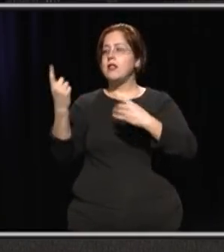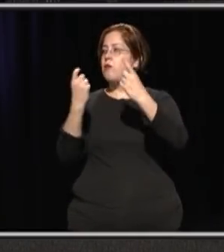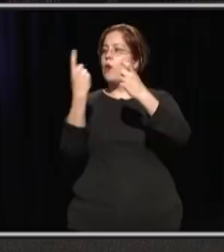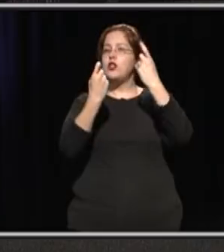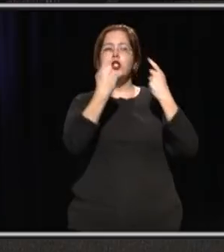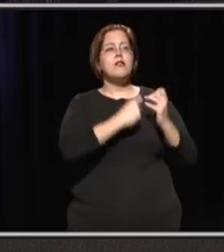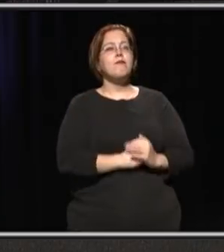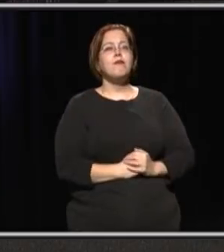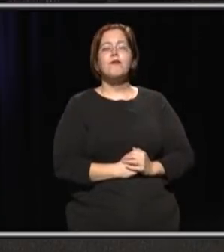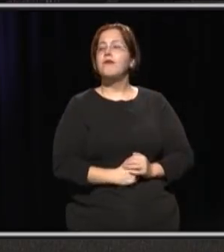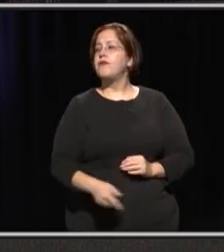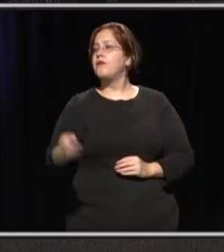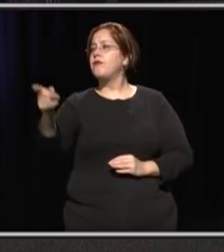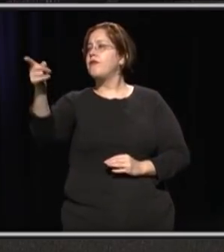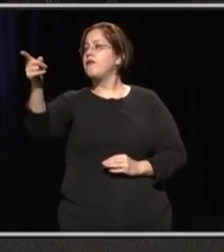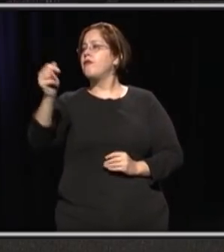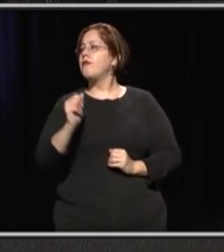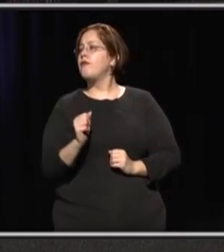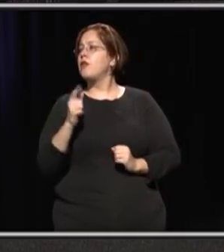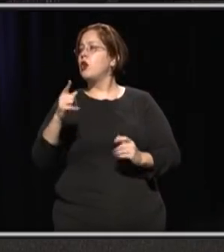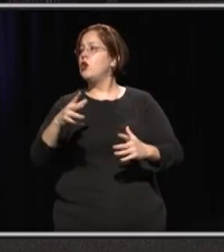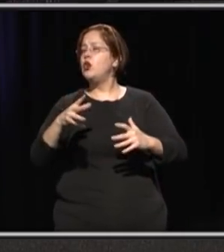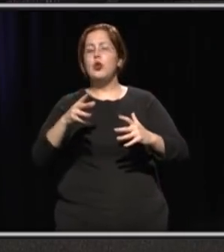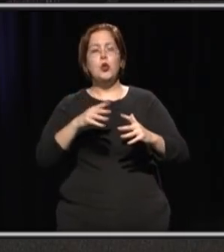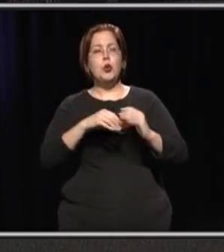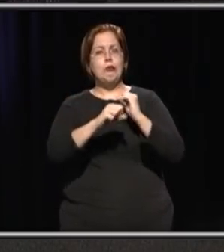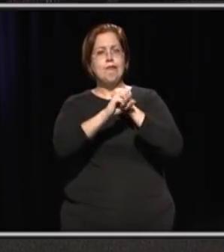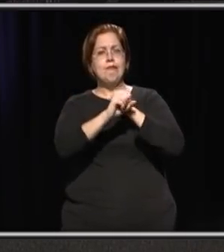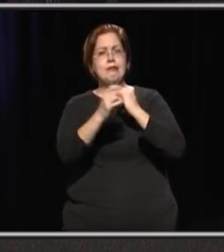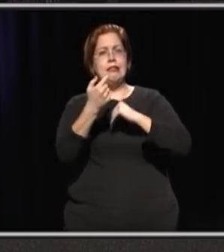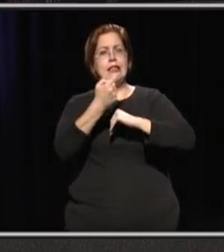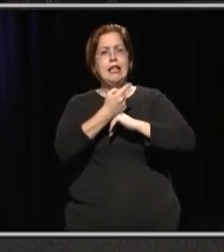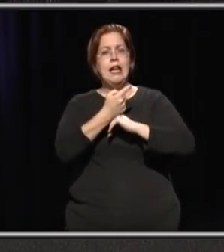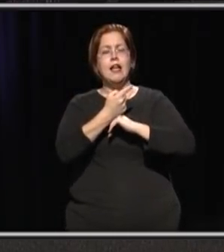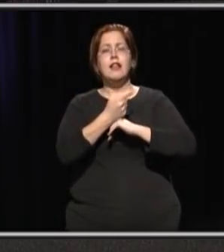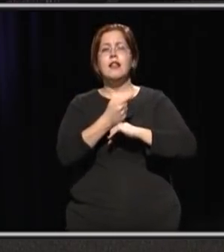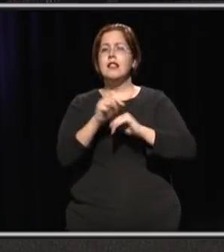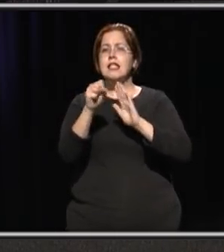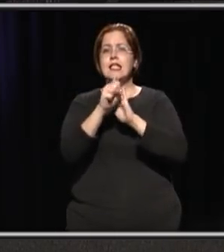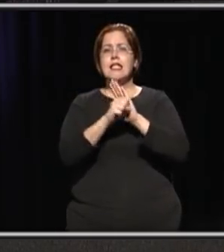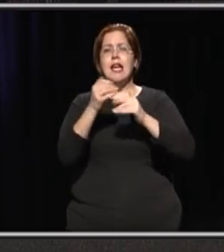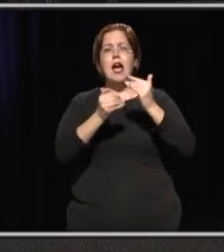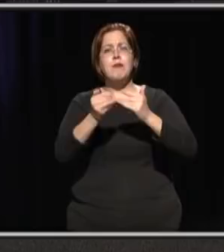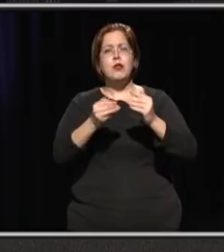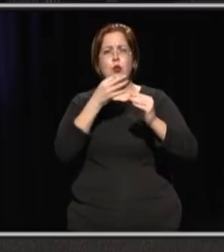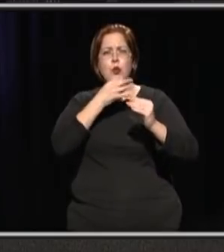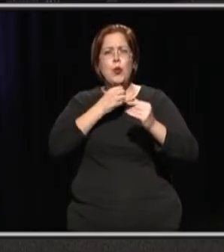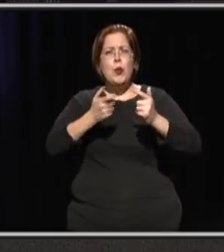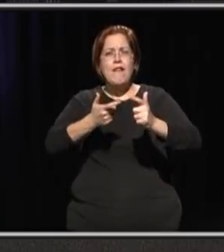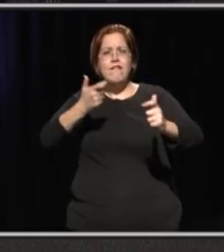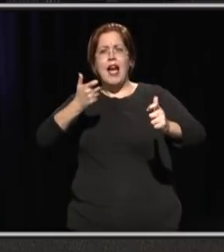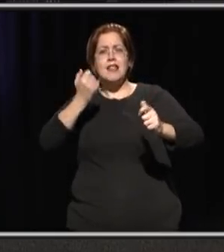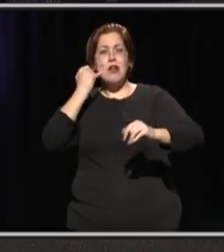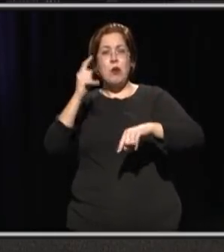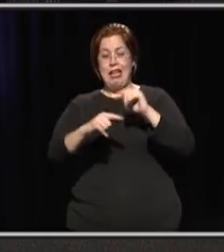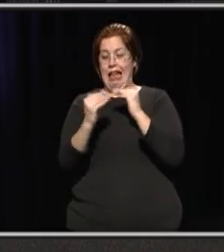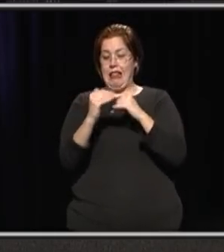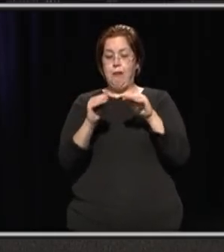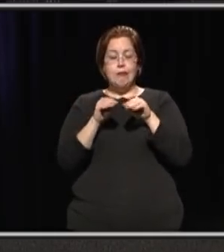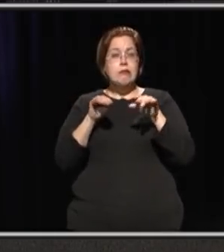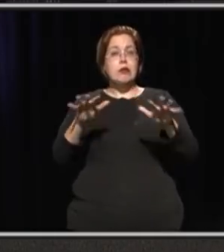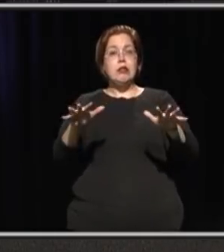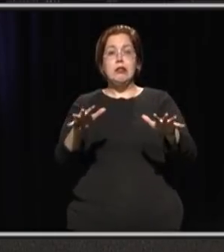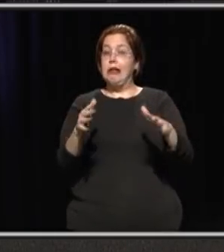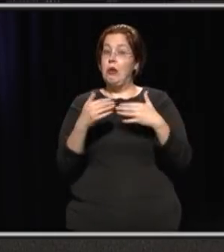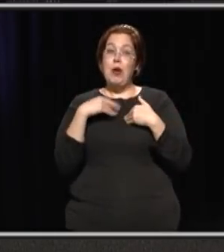comments. Mayor, you took on social media today talking about the state moved too soon and too fast. If we can't contain the spread, you mentioned you